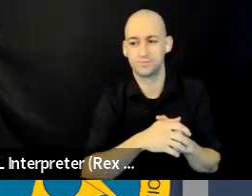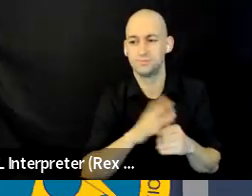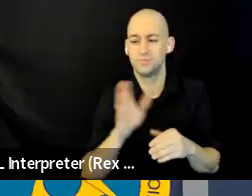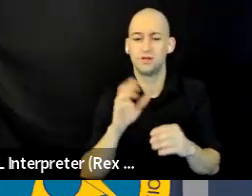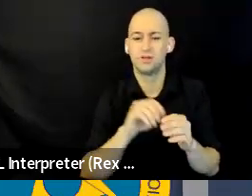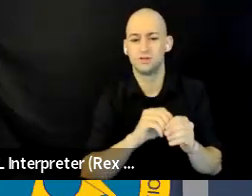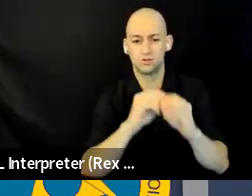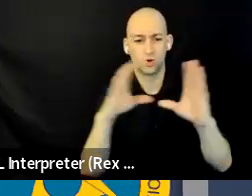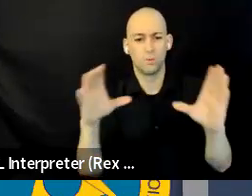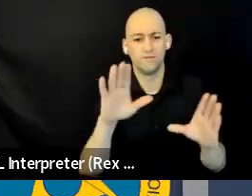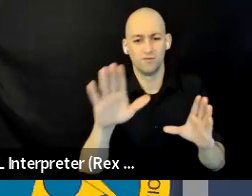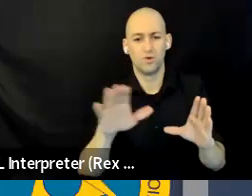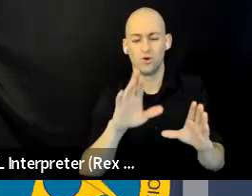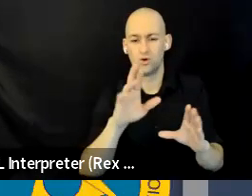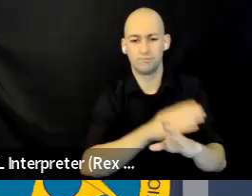but